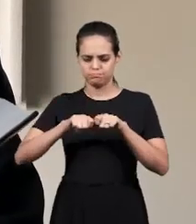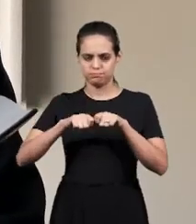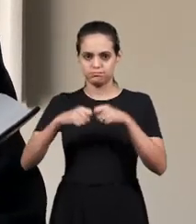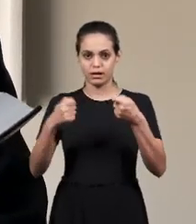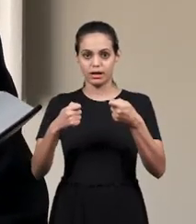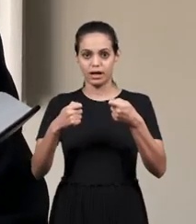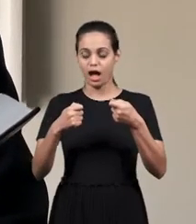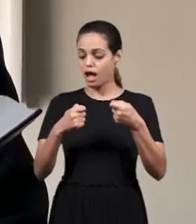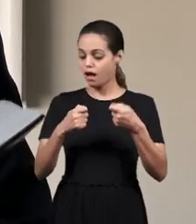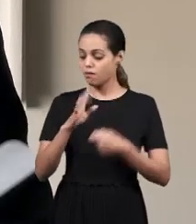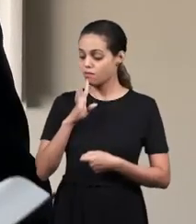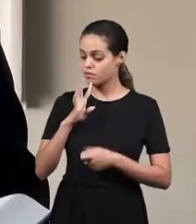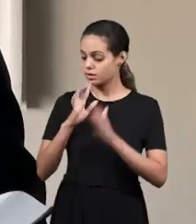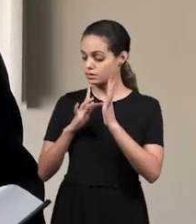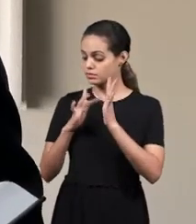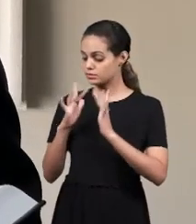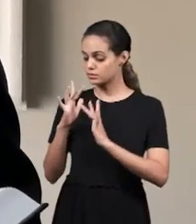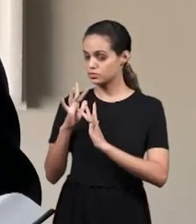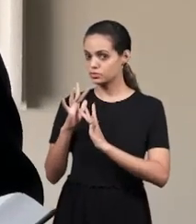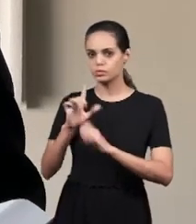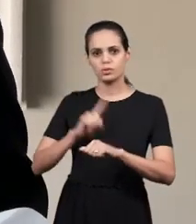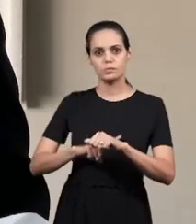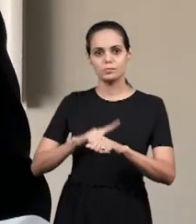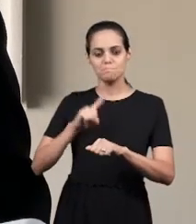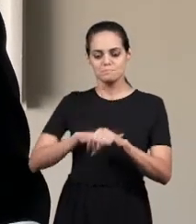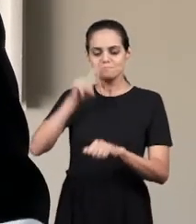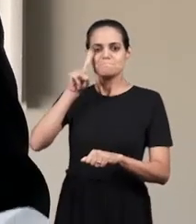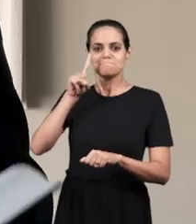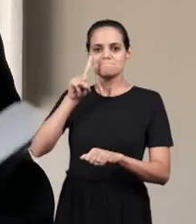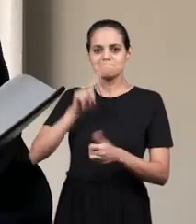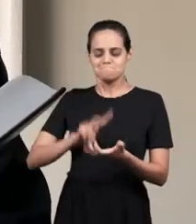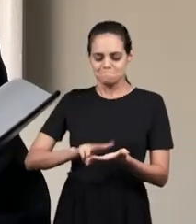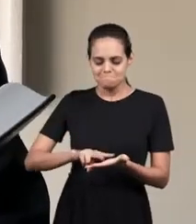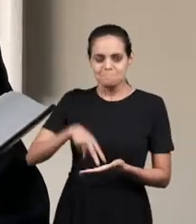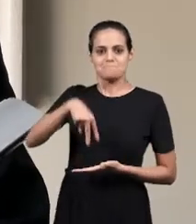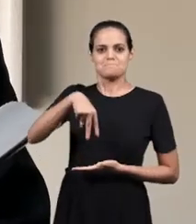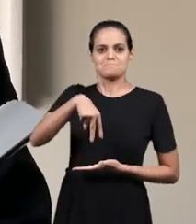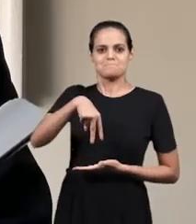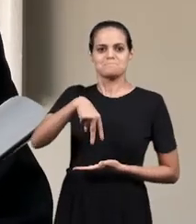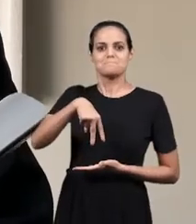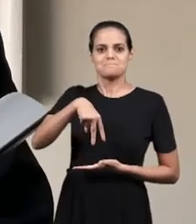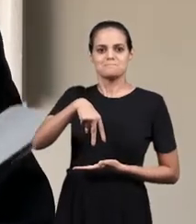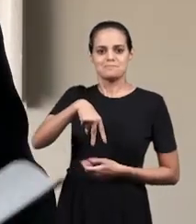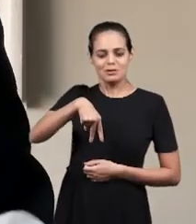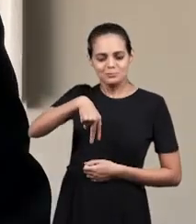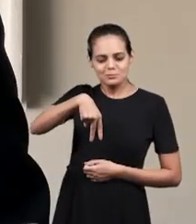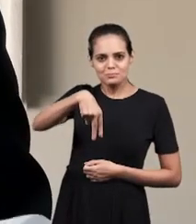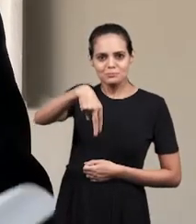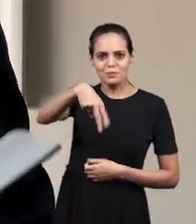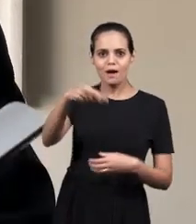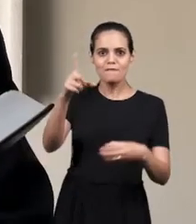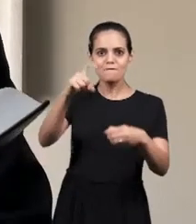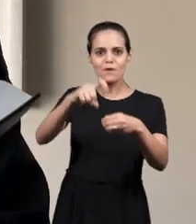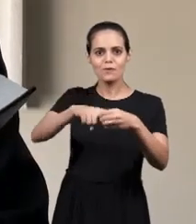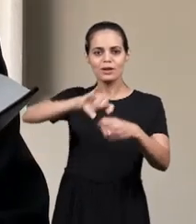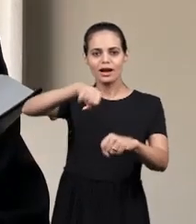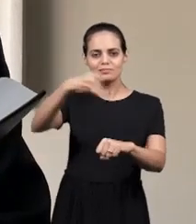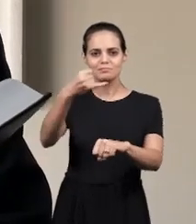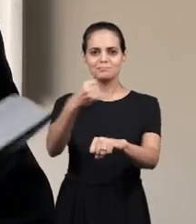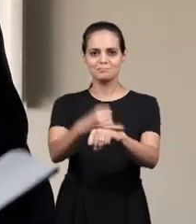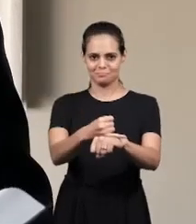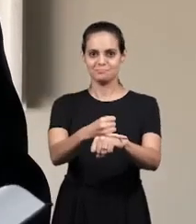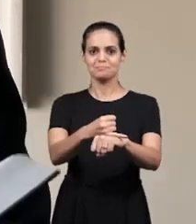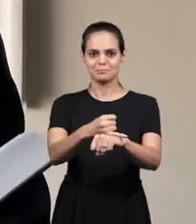time, they stood up and they went back to Jerusalem to go back to gather with the